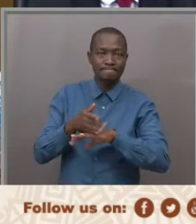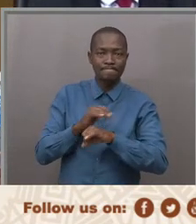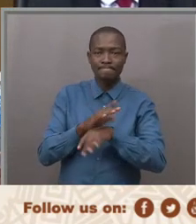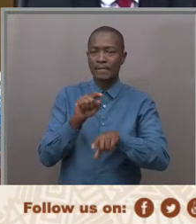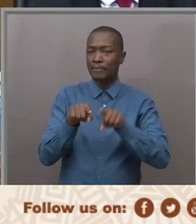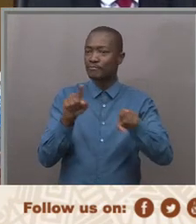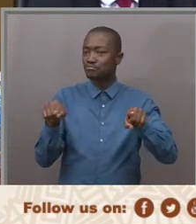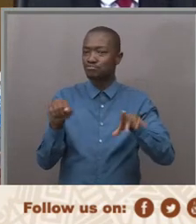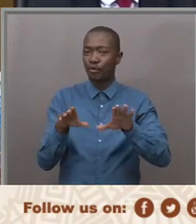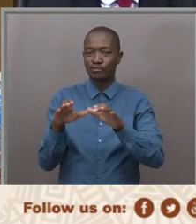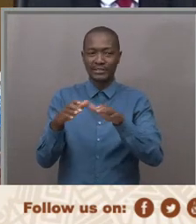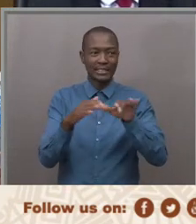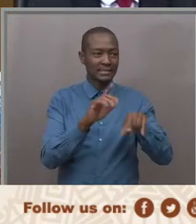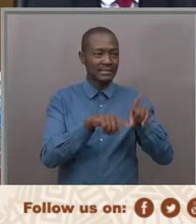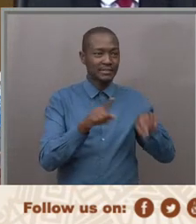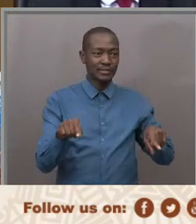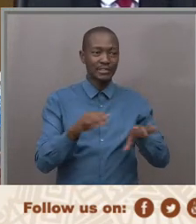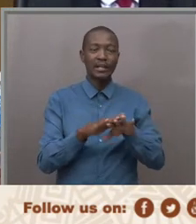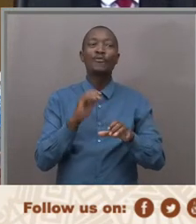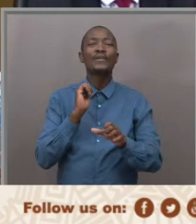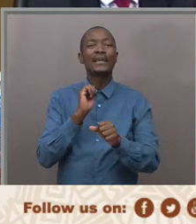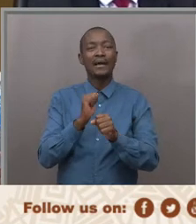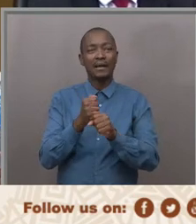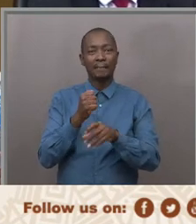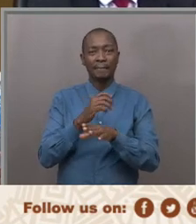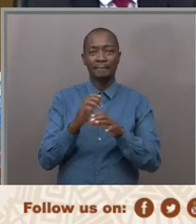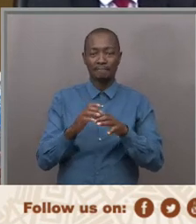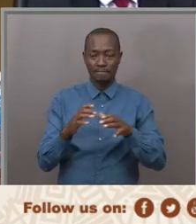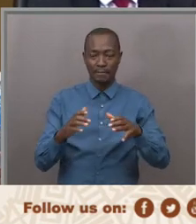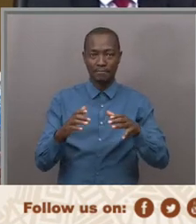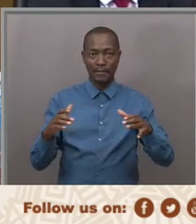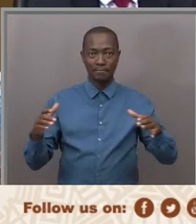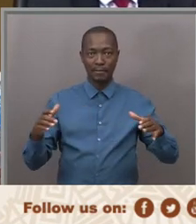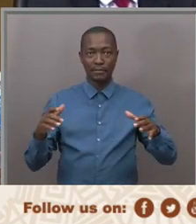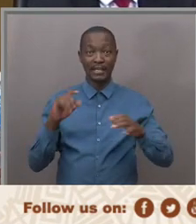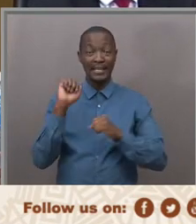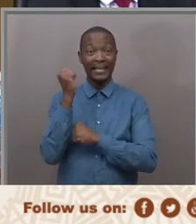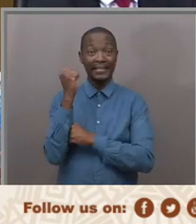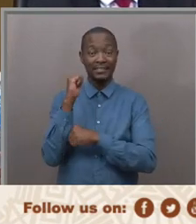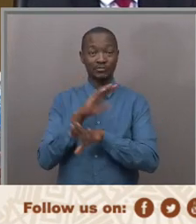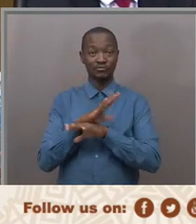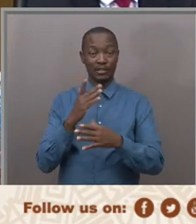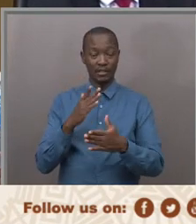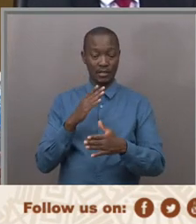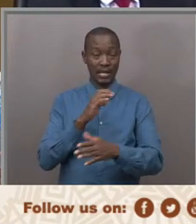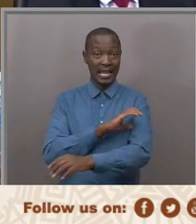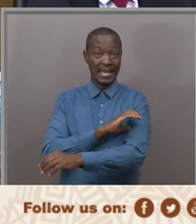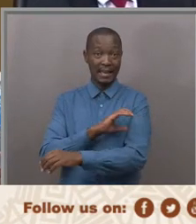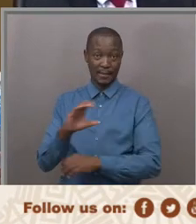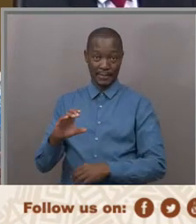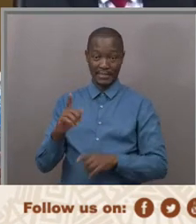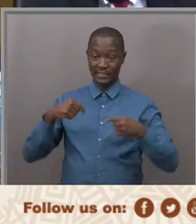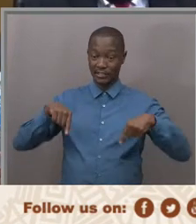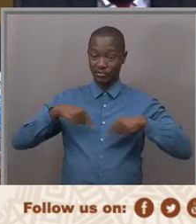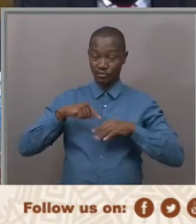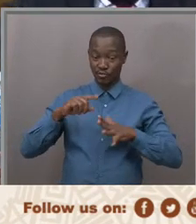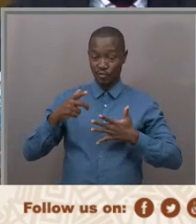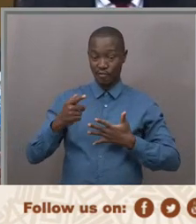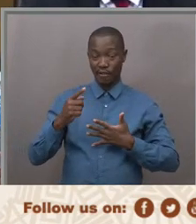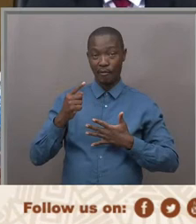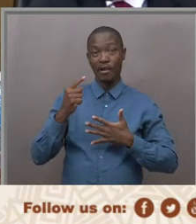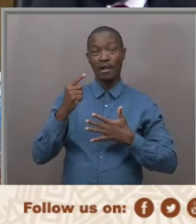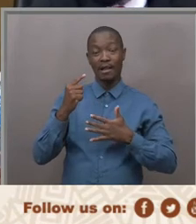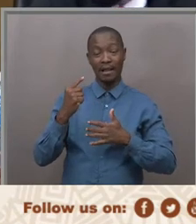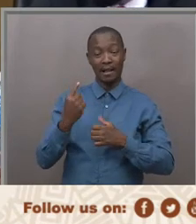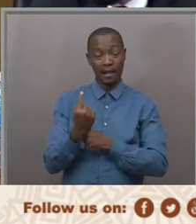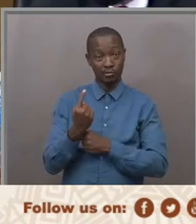sectors, we are enhancing the industrial capabilities of our city region,